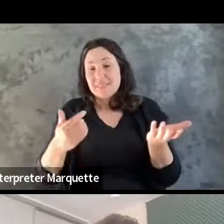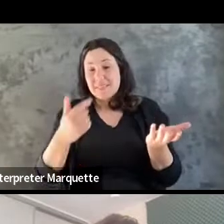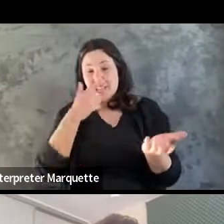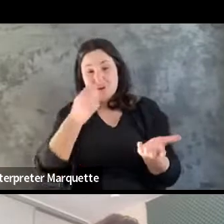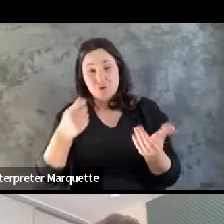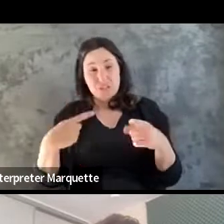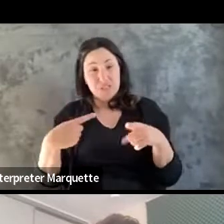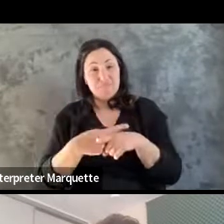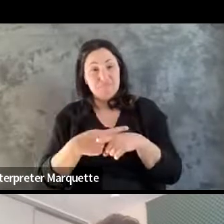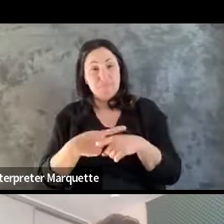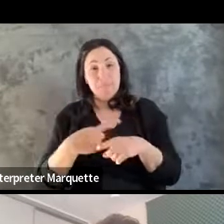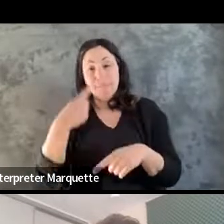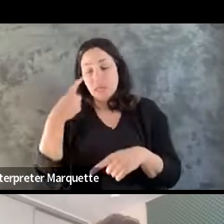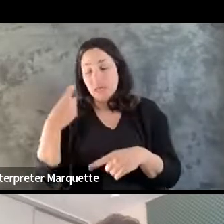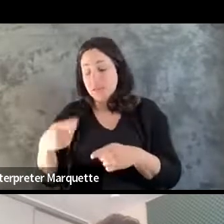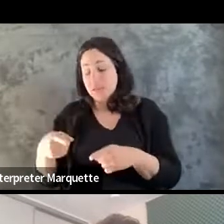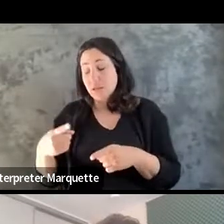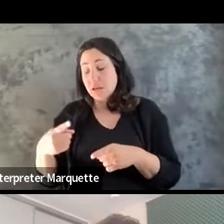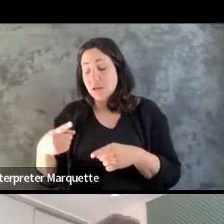we have